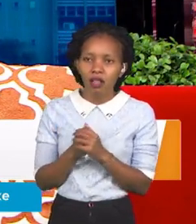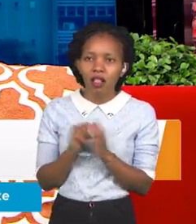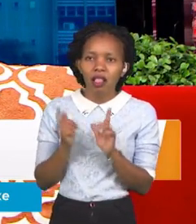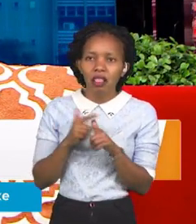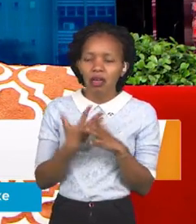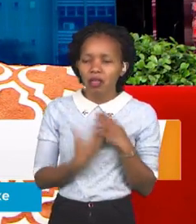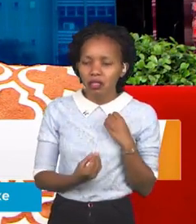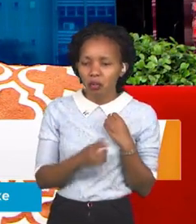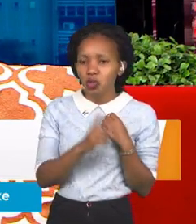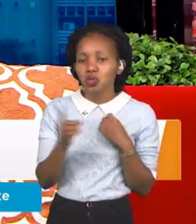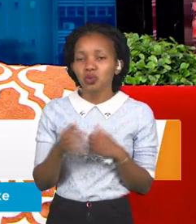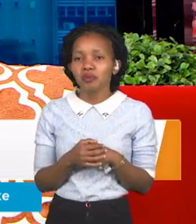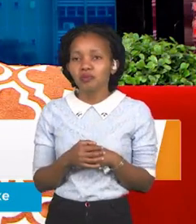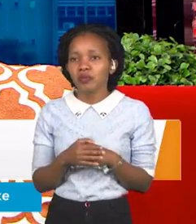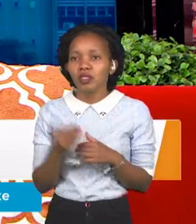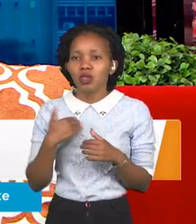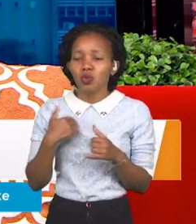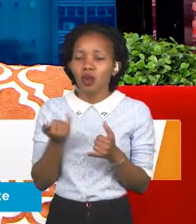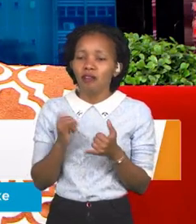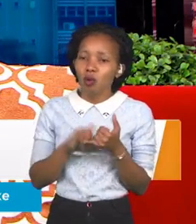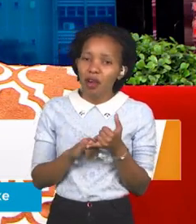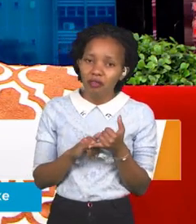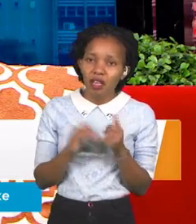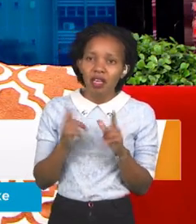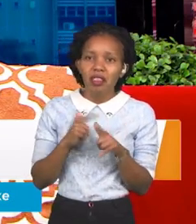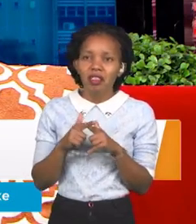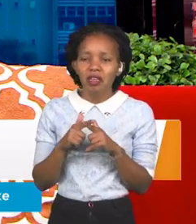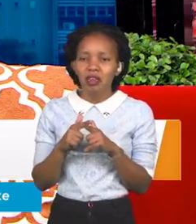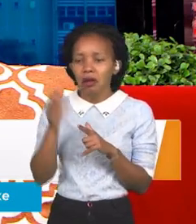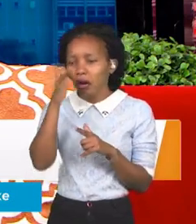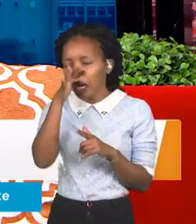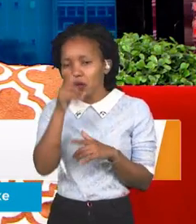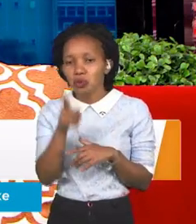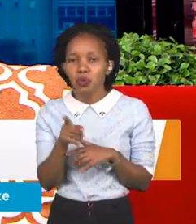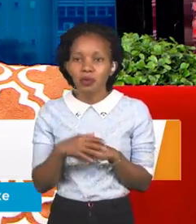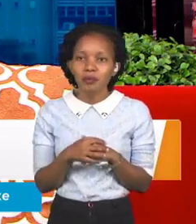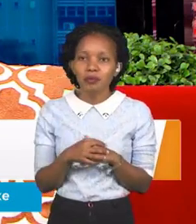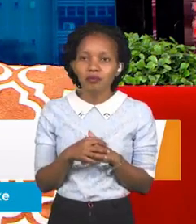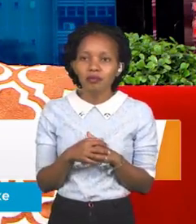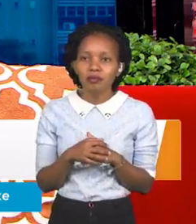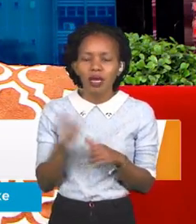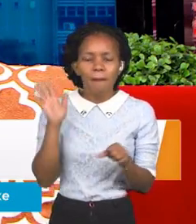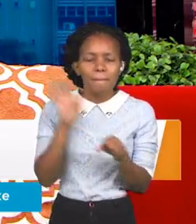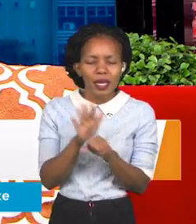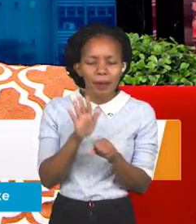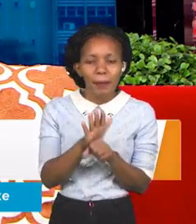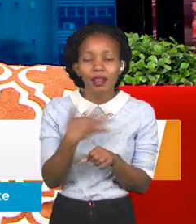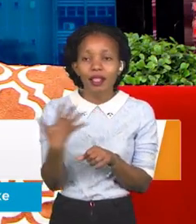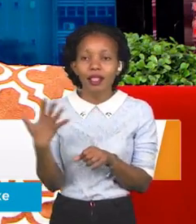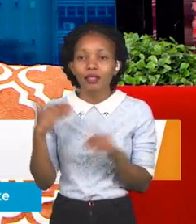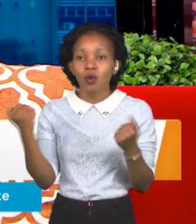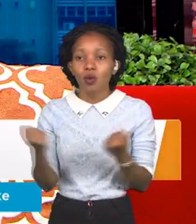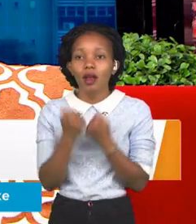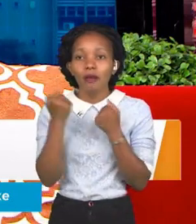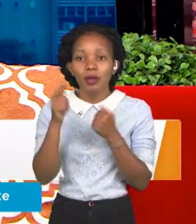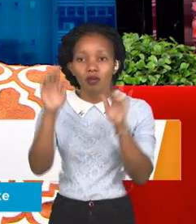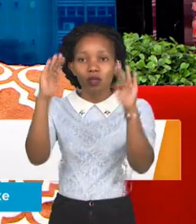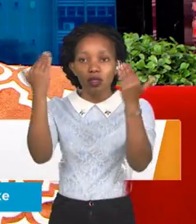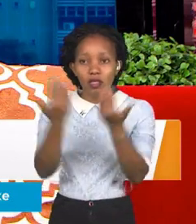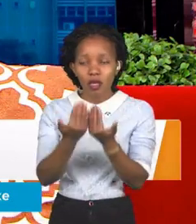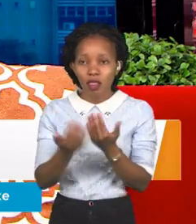will disappoint you. Mm-hmm. You will have a wife, she will cheat on you. Mm-hmm. Many things will happen on this